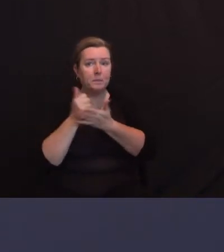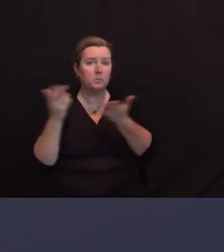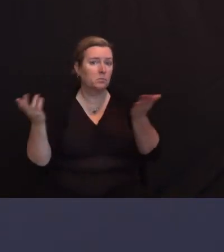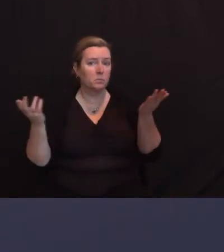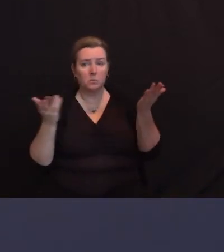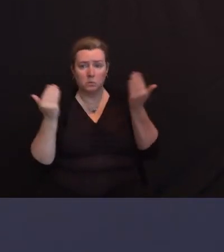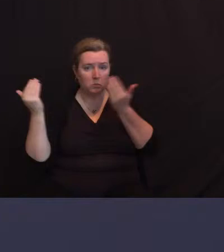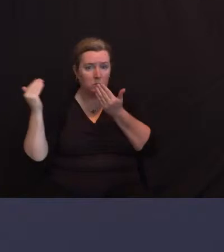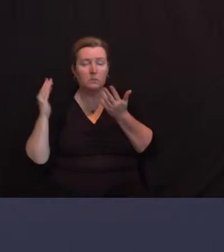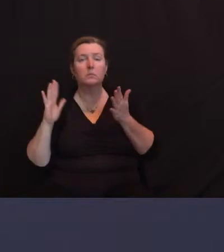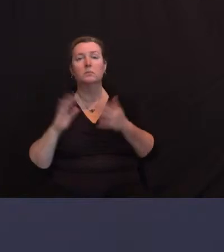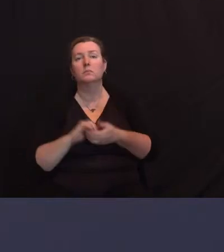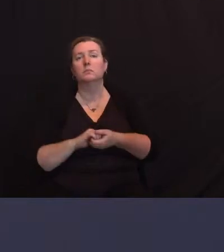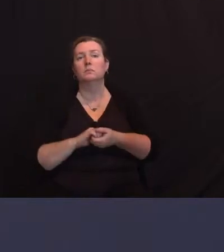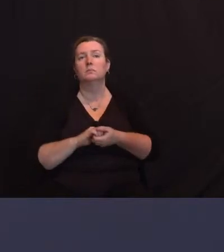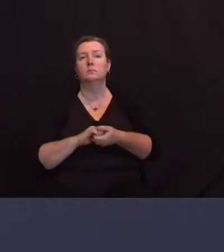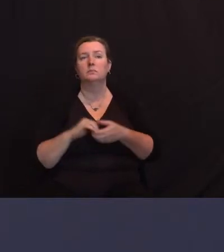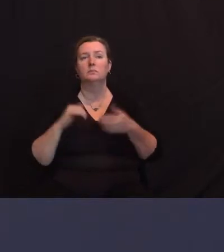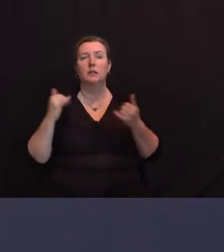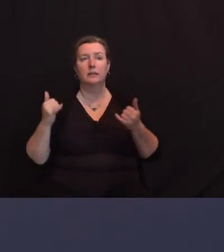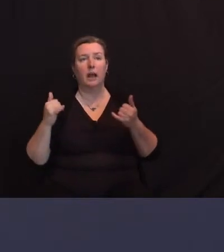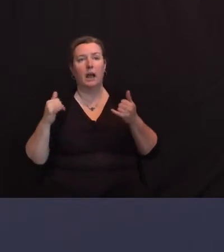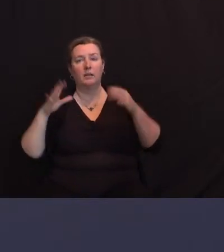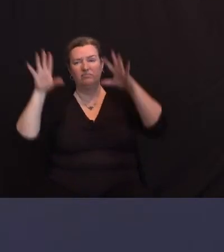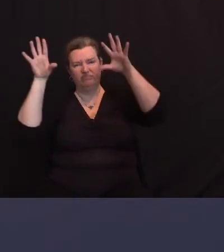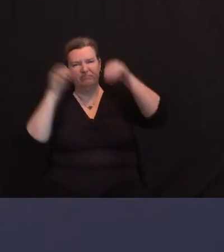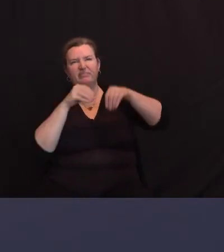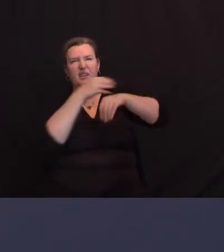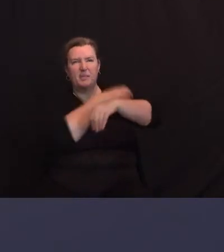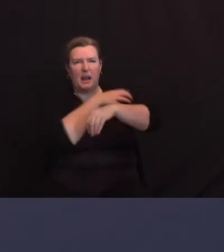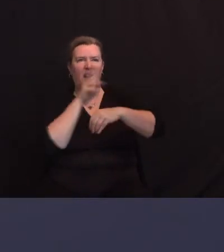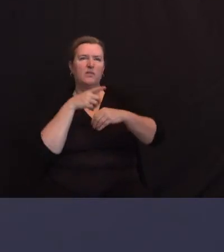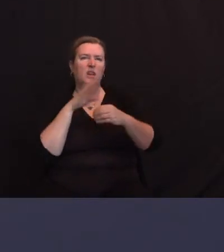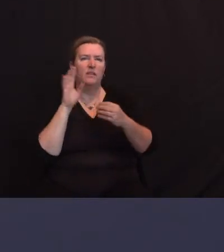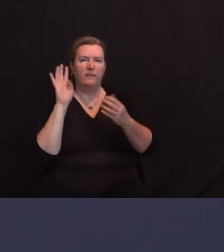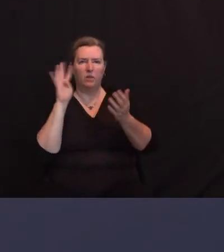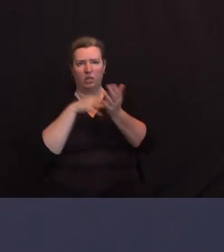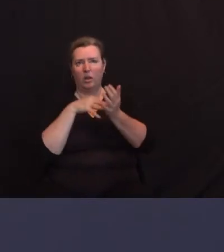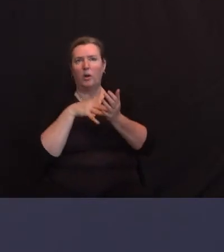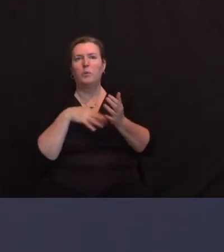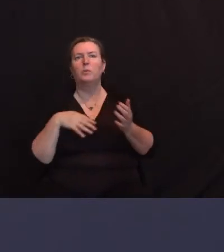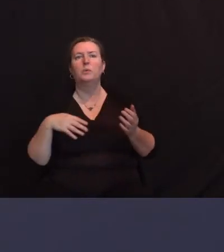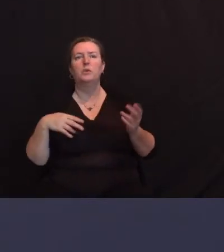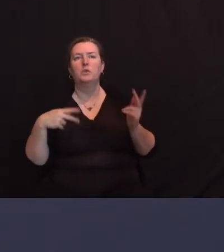4,000 outages, and that'll fluctuate throughout the day. At our peak, there was 9,000, so